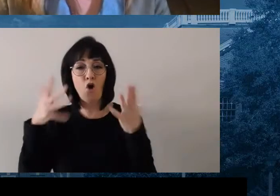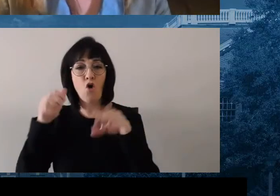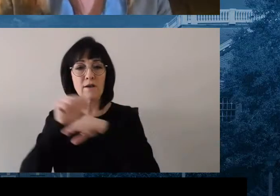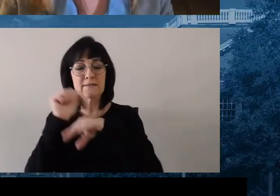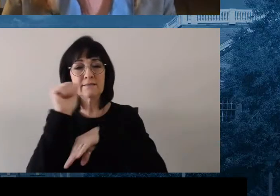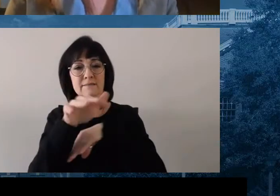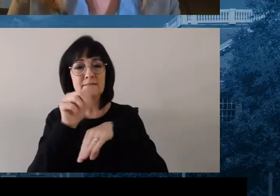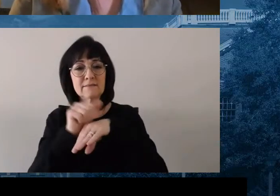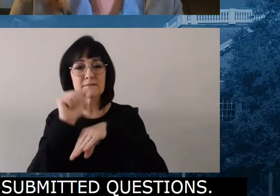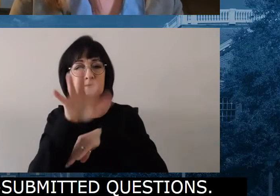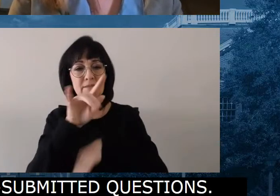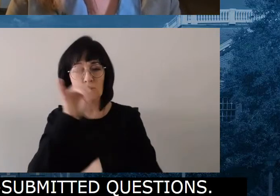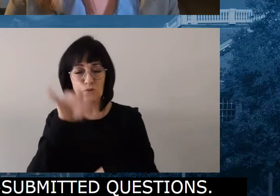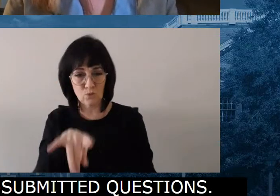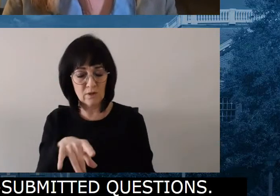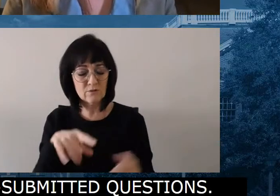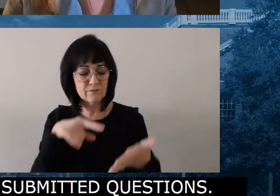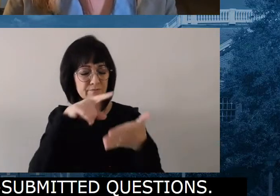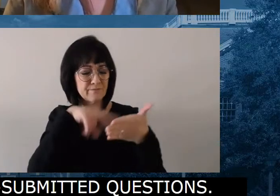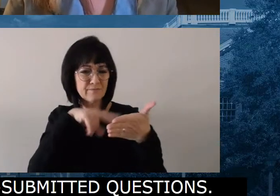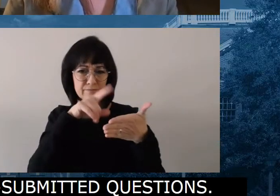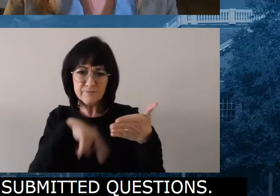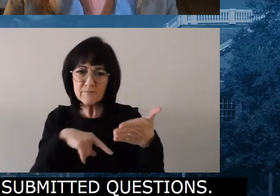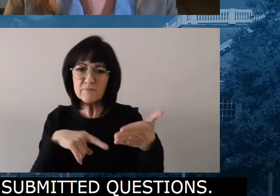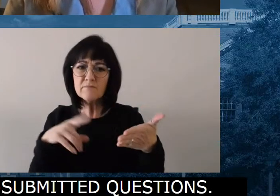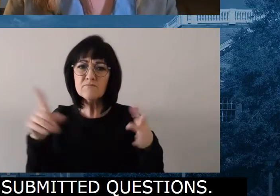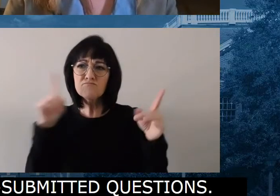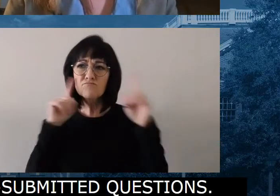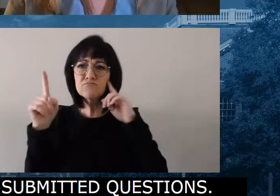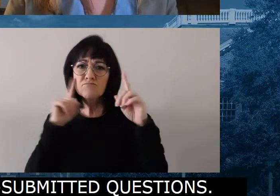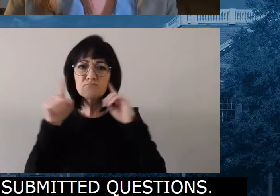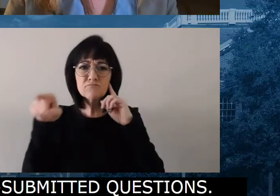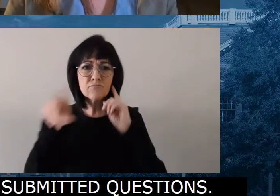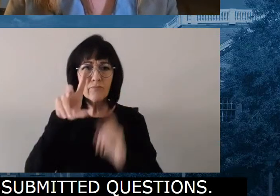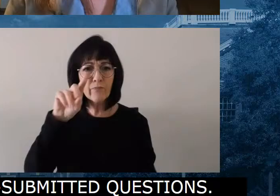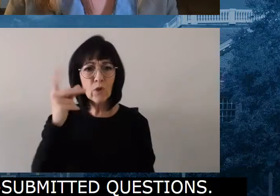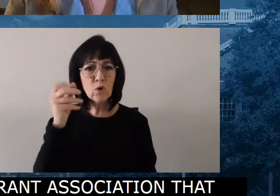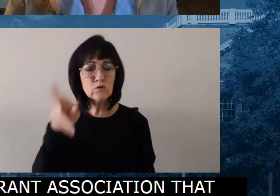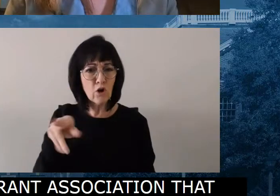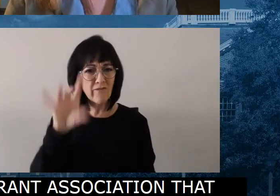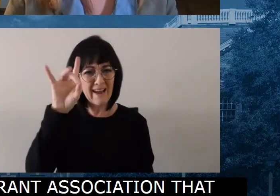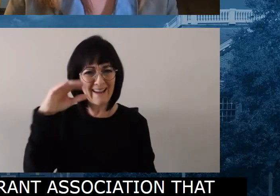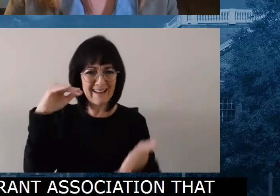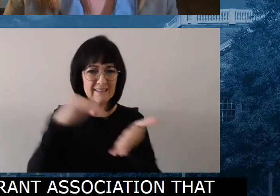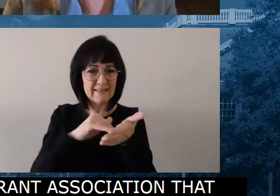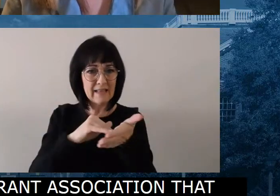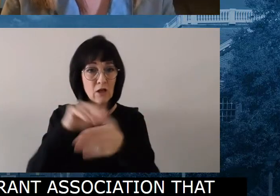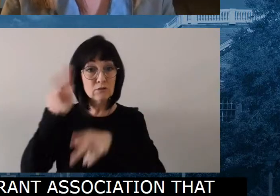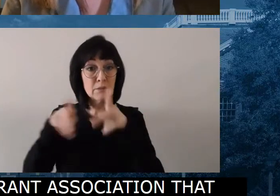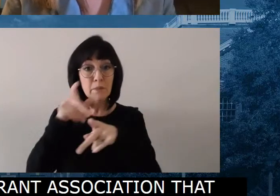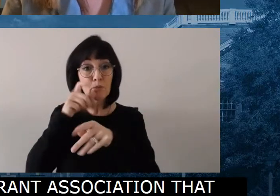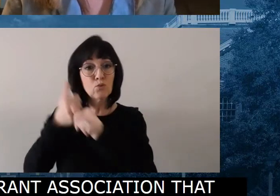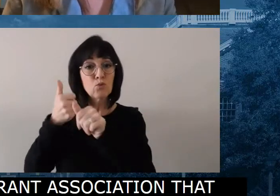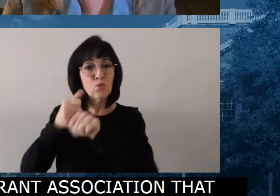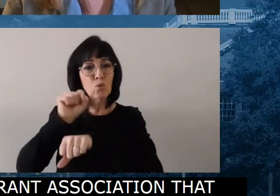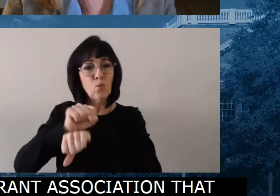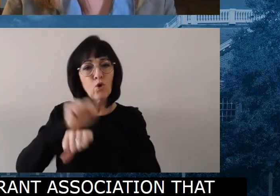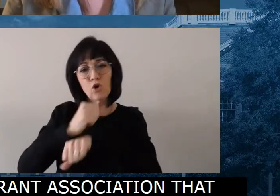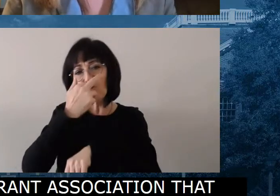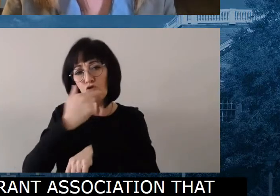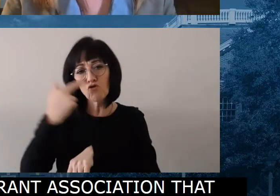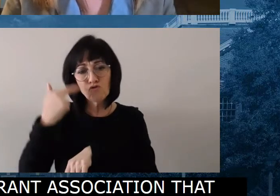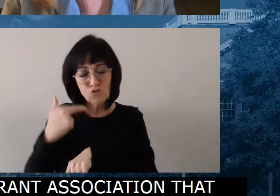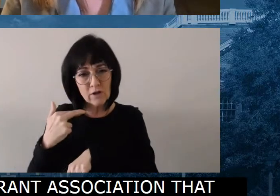Association that 8,000 restaurant workers were vaccinated at Dover International Speedway over the weekend. Are restaurant workers